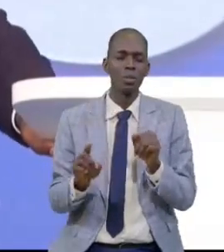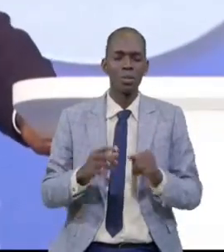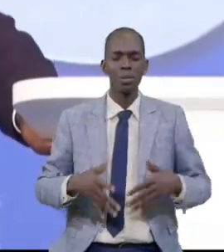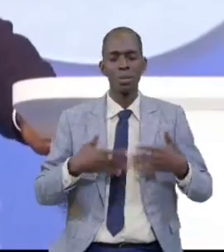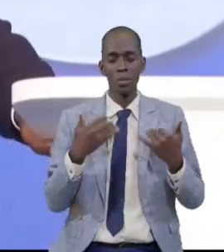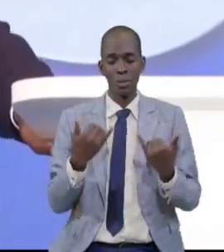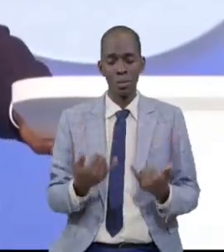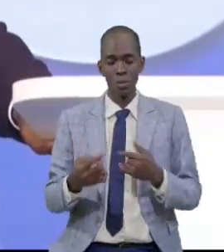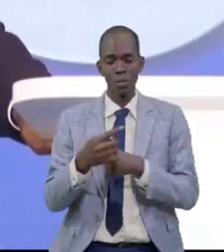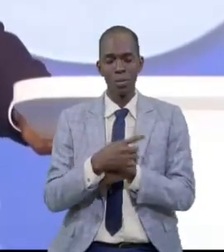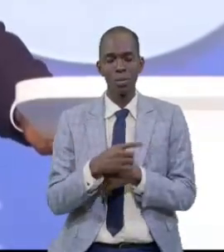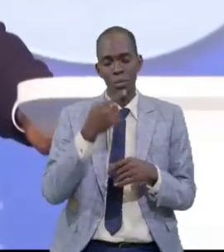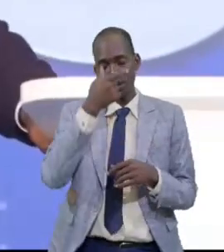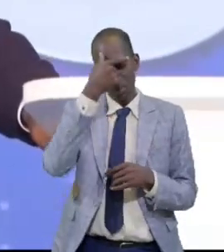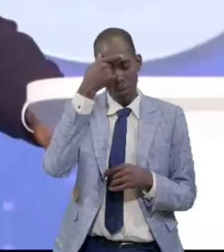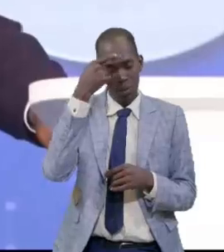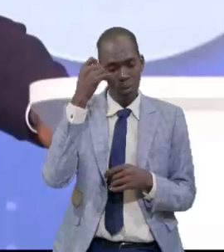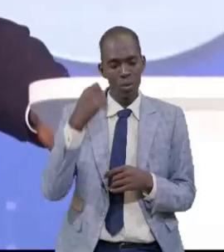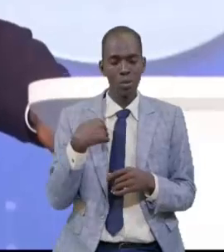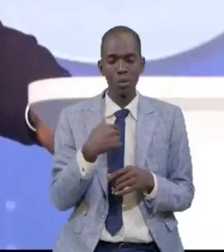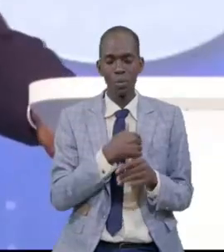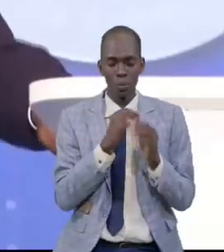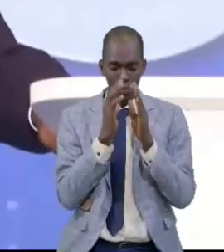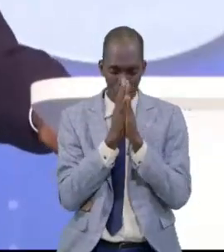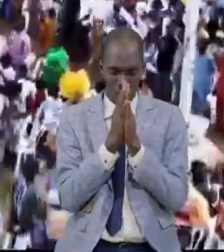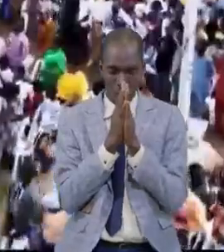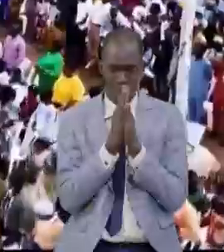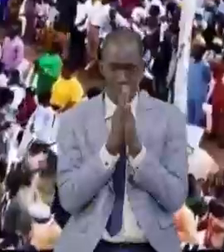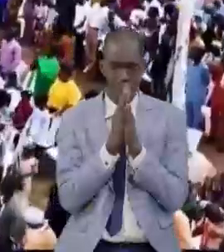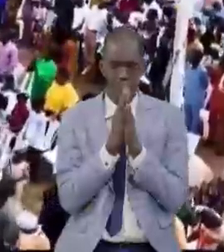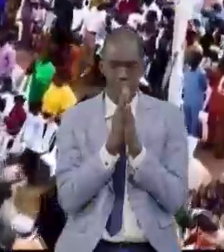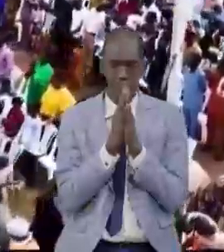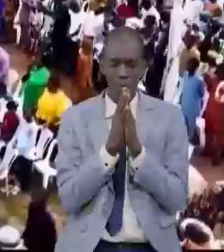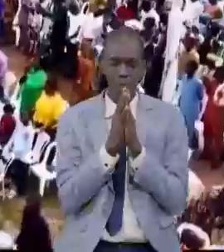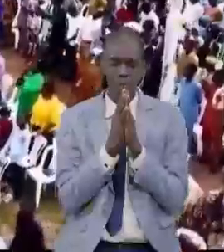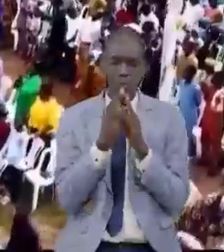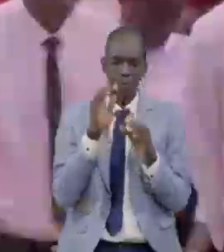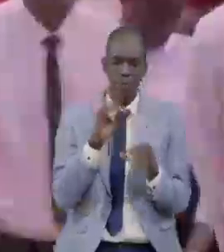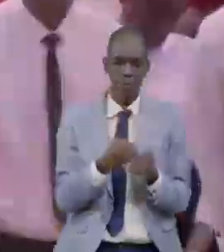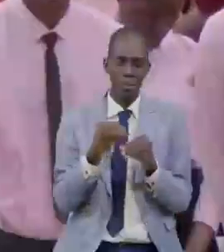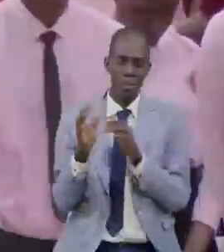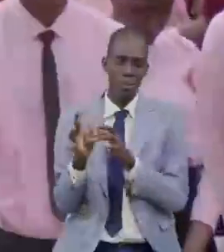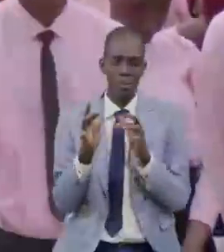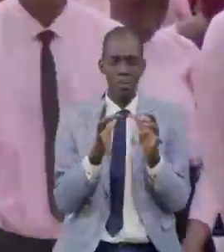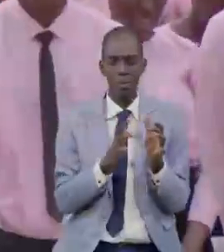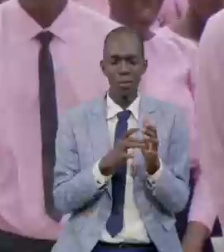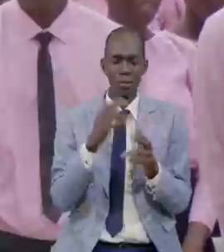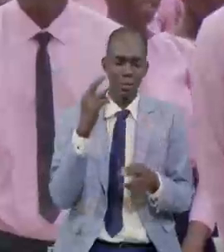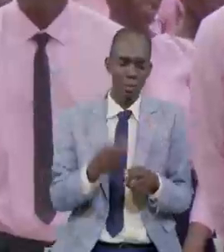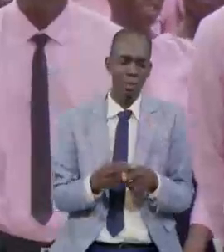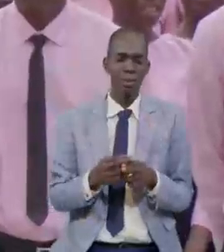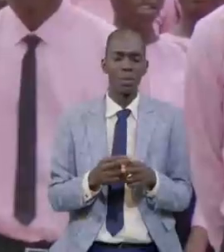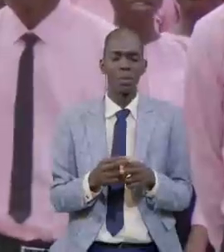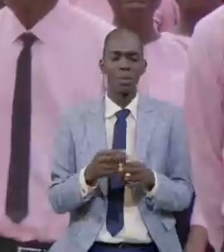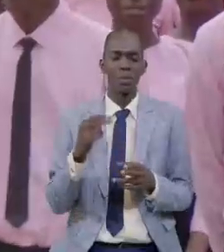because we pray in whose name? In Jesus' name.